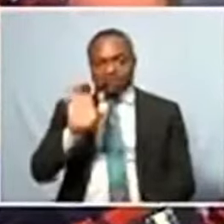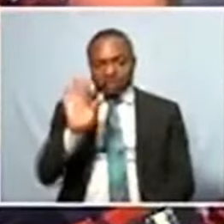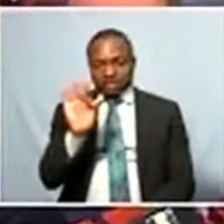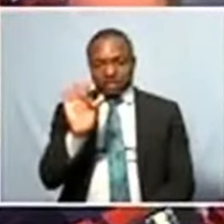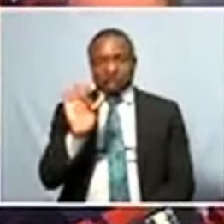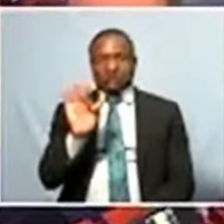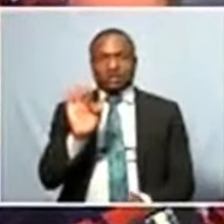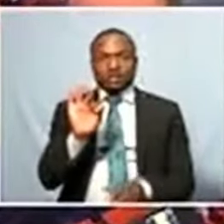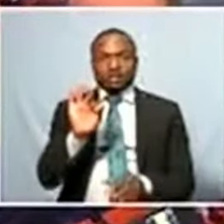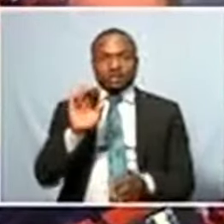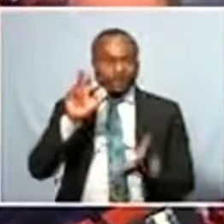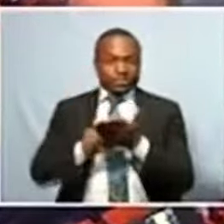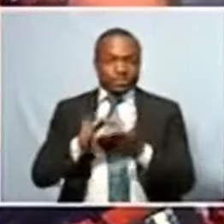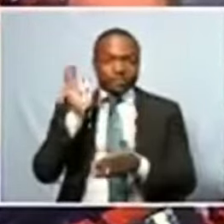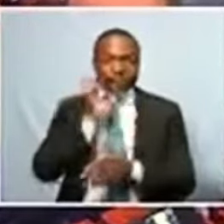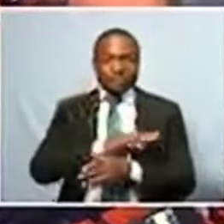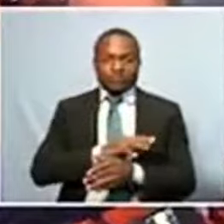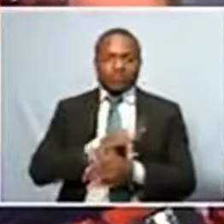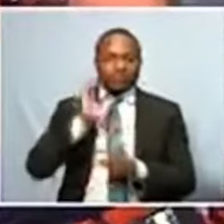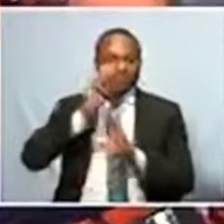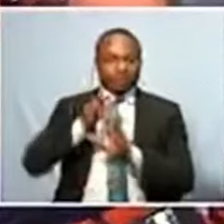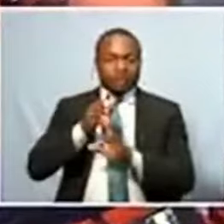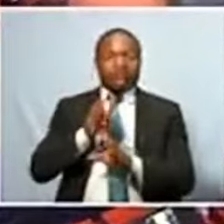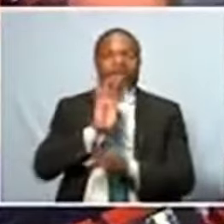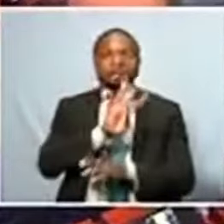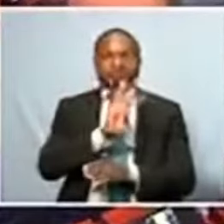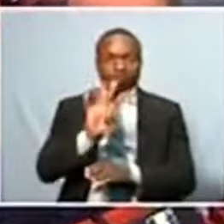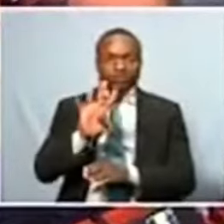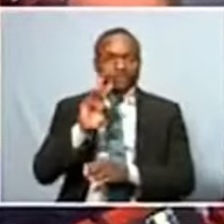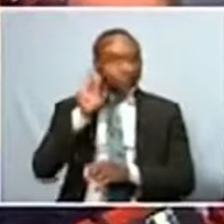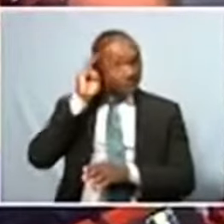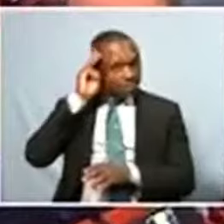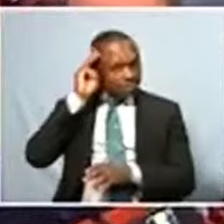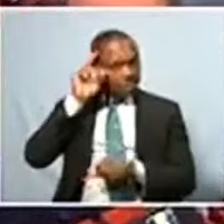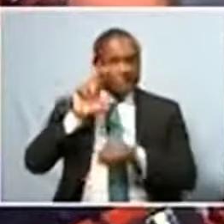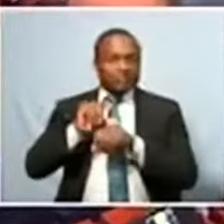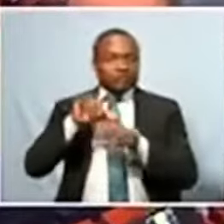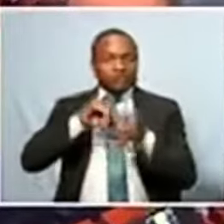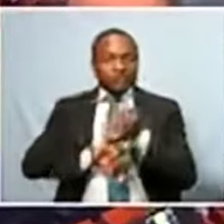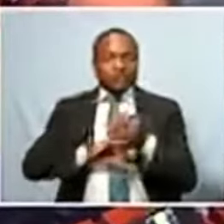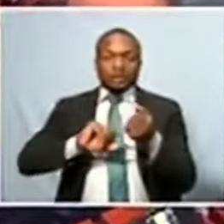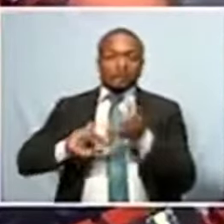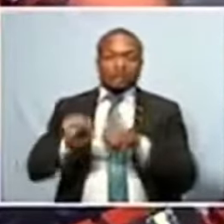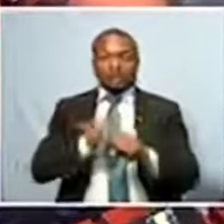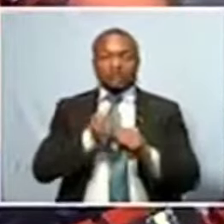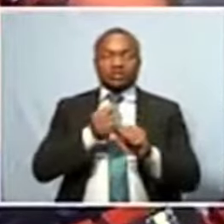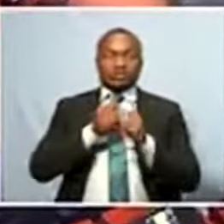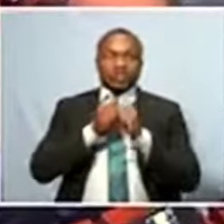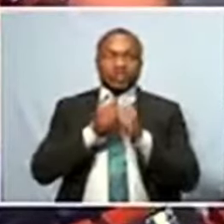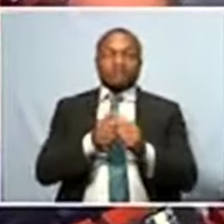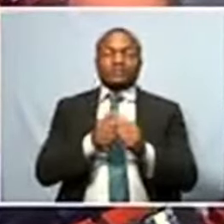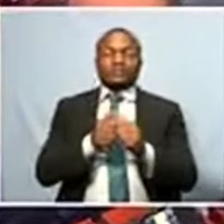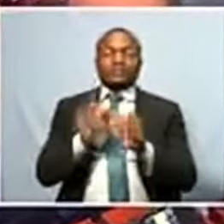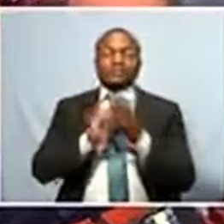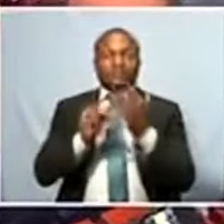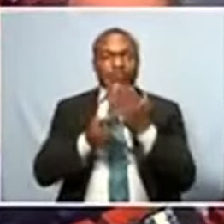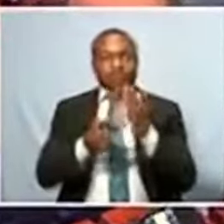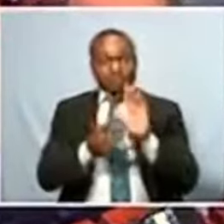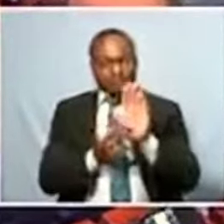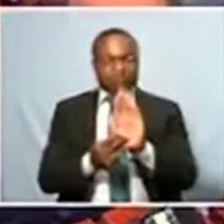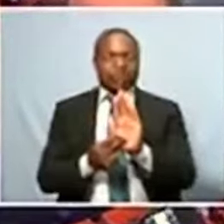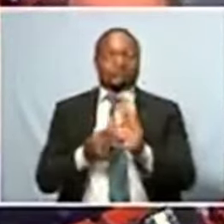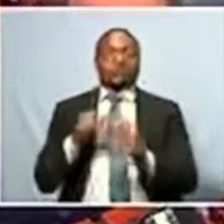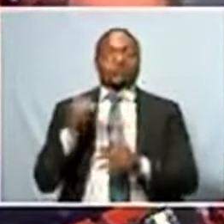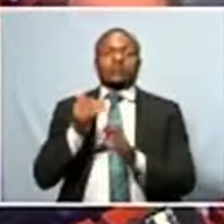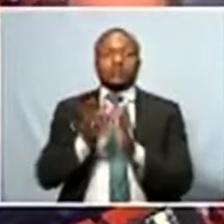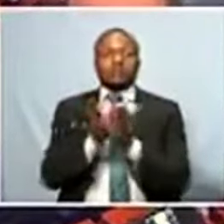97,890,919 is approved in respect of head 44, Ministry of Labor and Social Security, in line with the programs as outlined in the